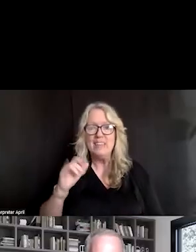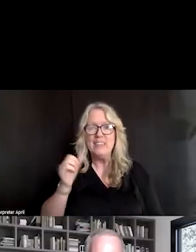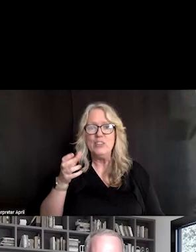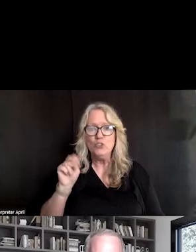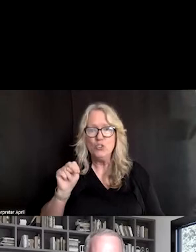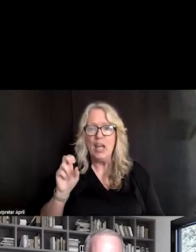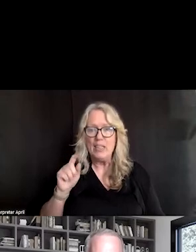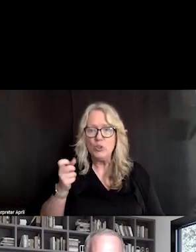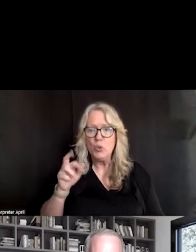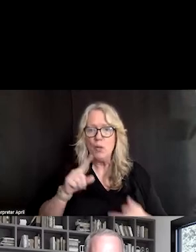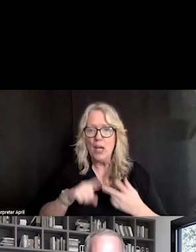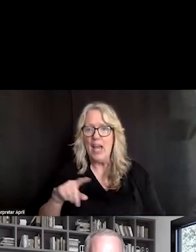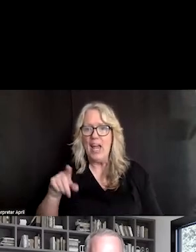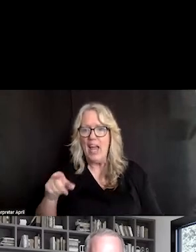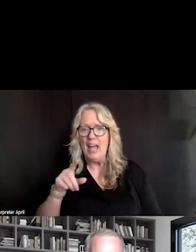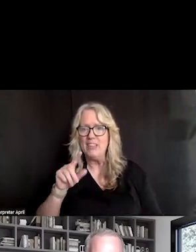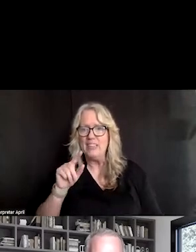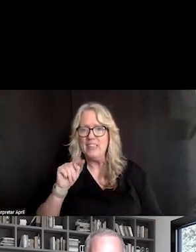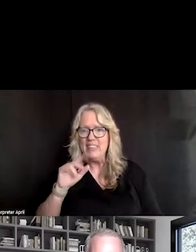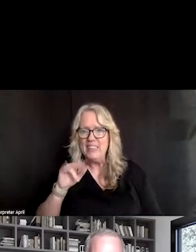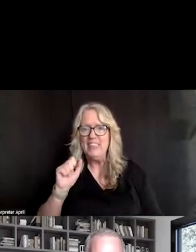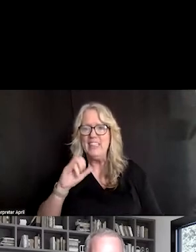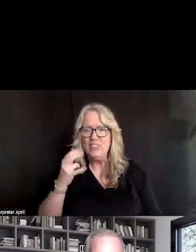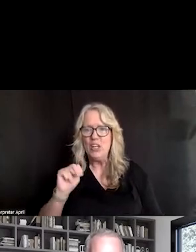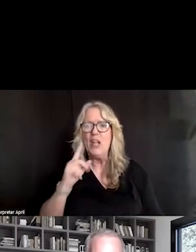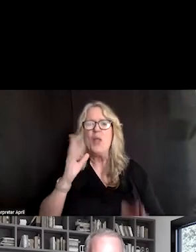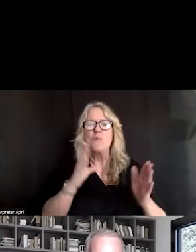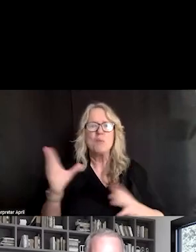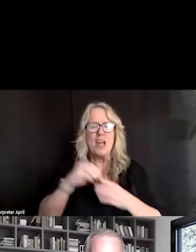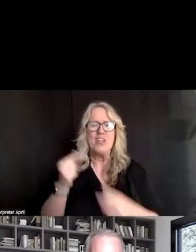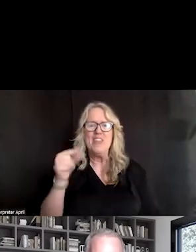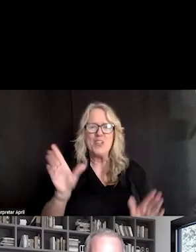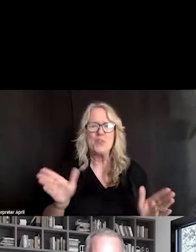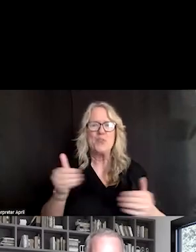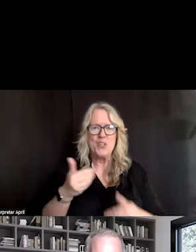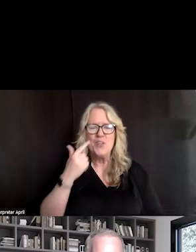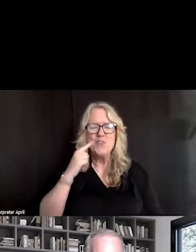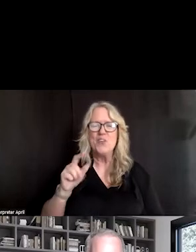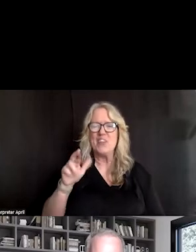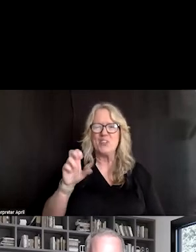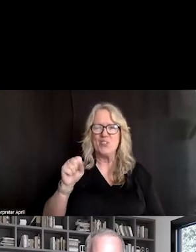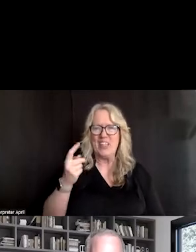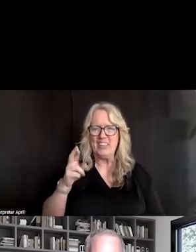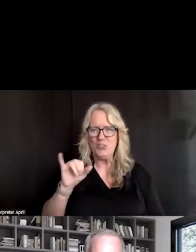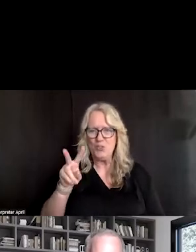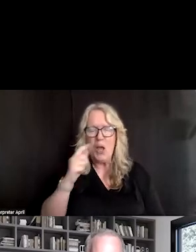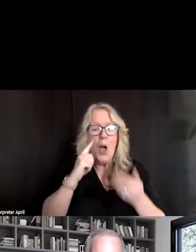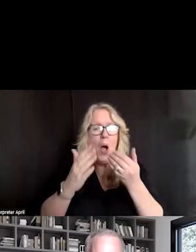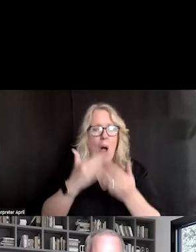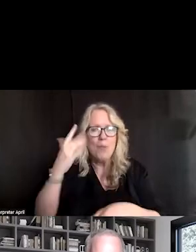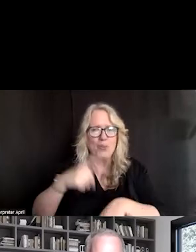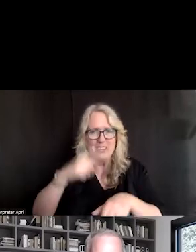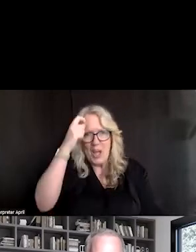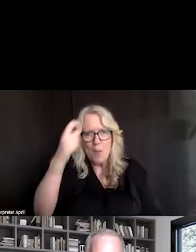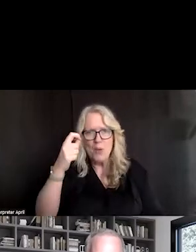Rep. Tina Orwell preparing in the green room for the Crisis Trivia Hot Seat. You're so close. We're almost there. We have